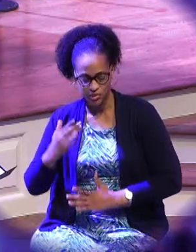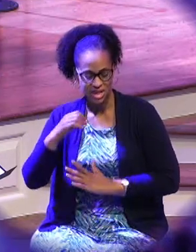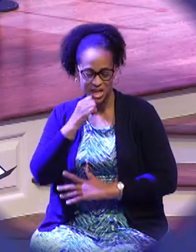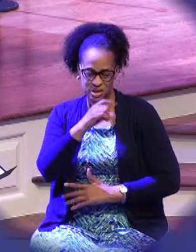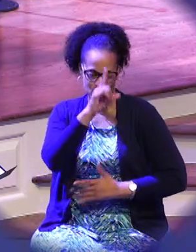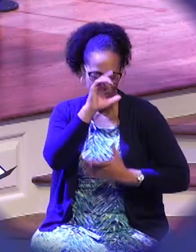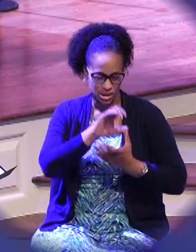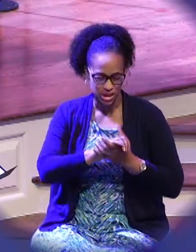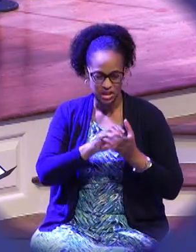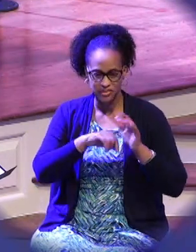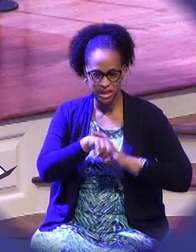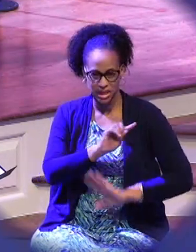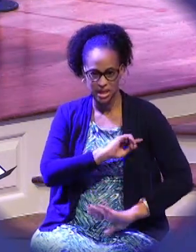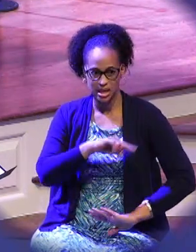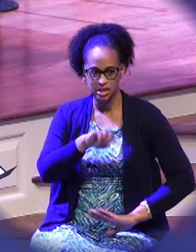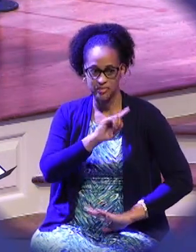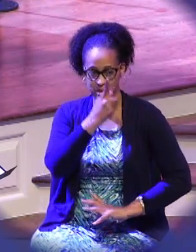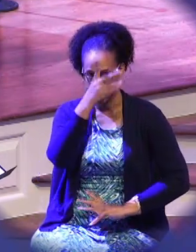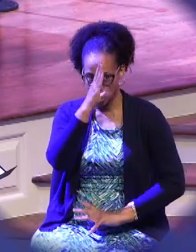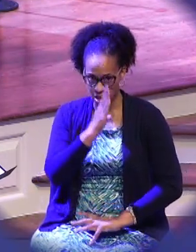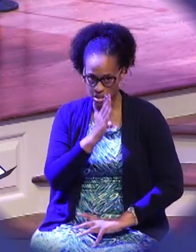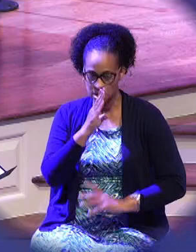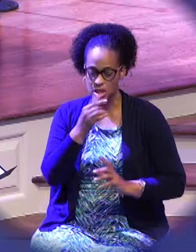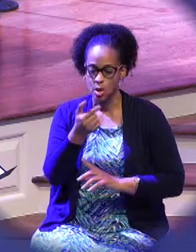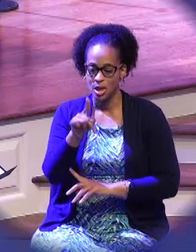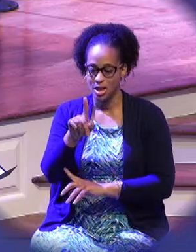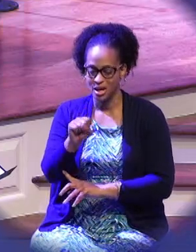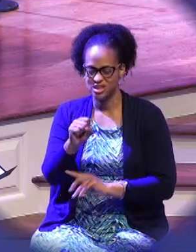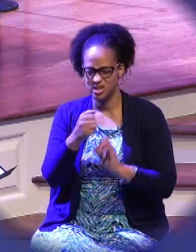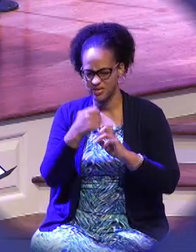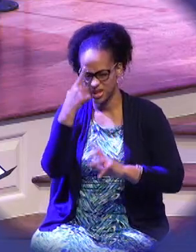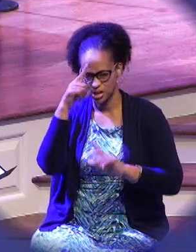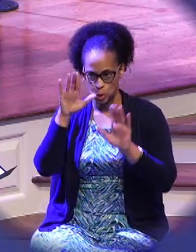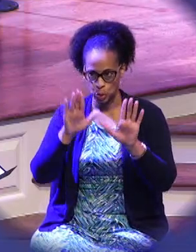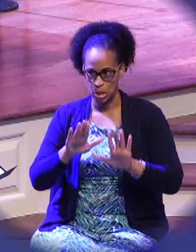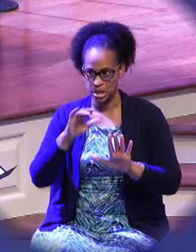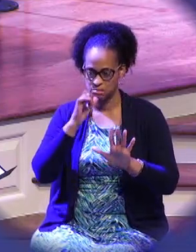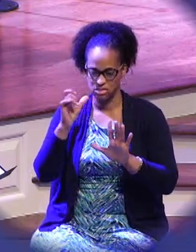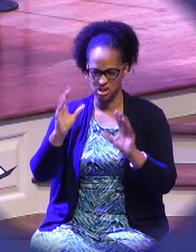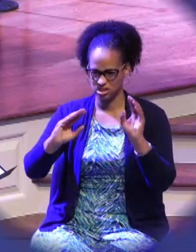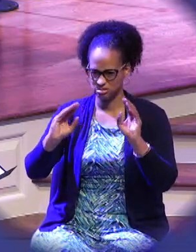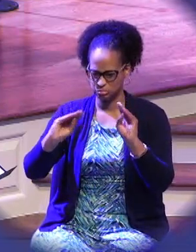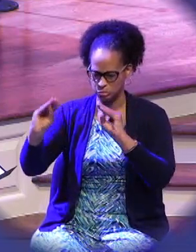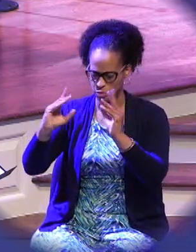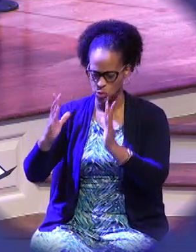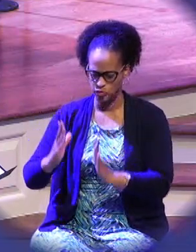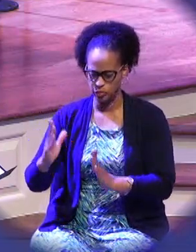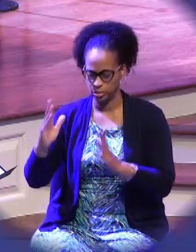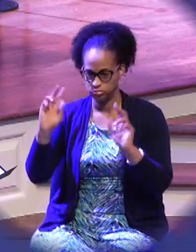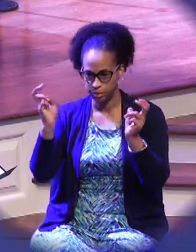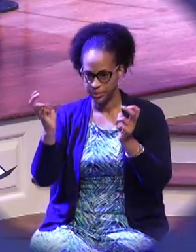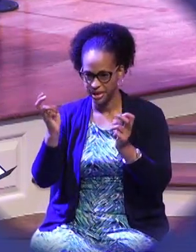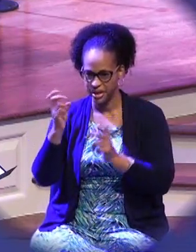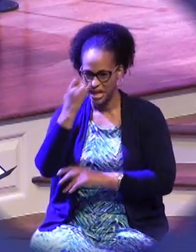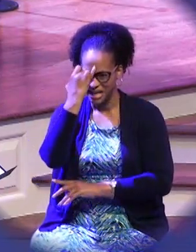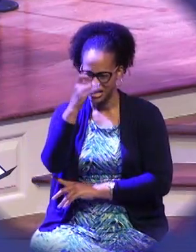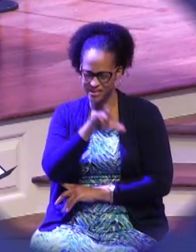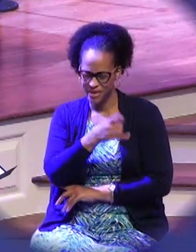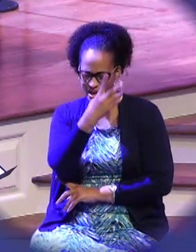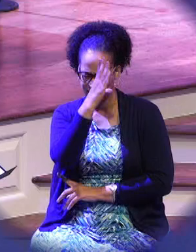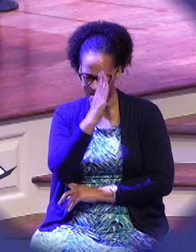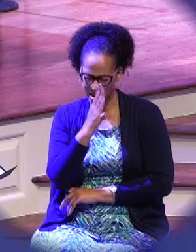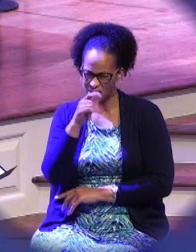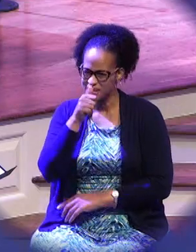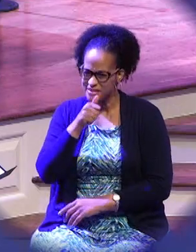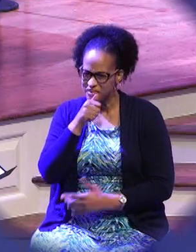believed in the pantheon of gods, but who thought of God as this great unmoved mover. The idea that God could somehow